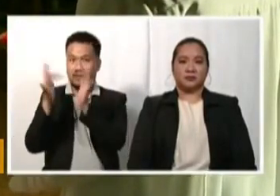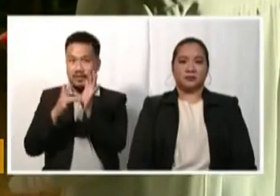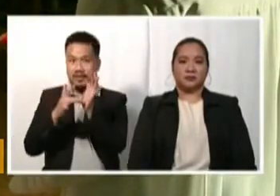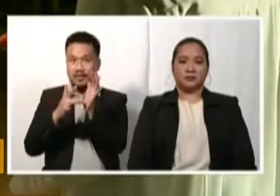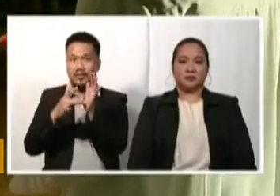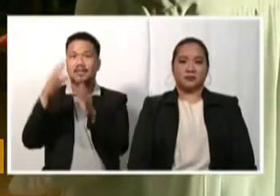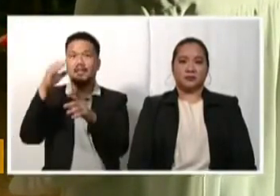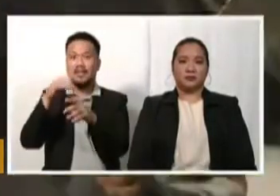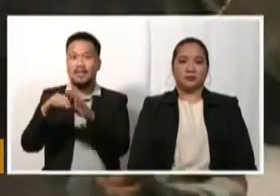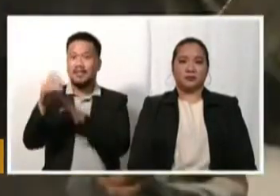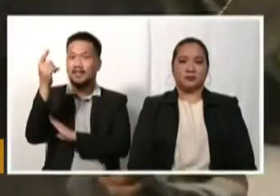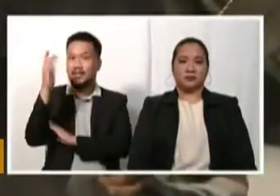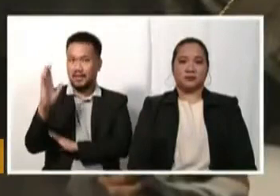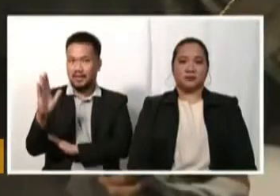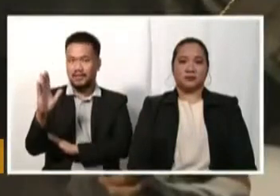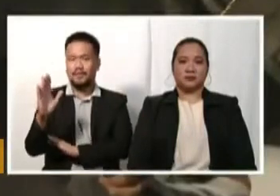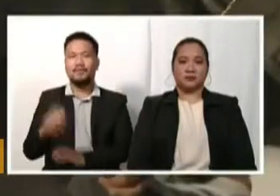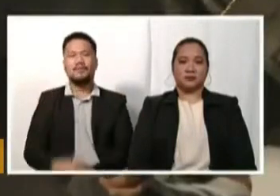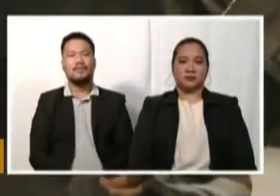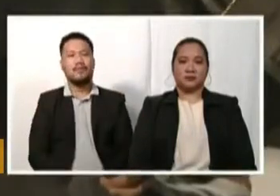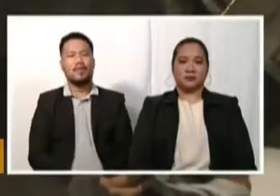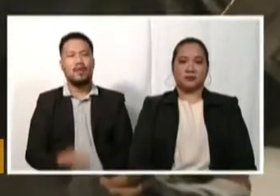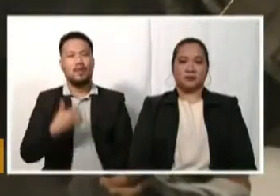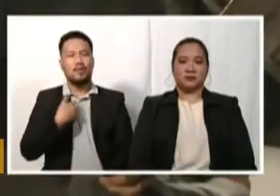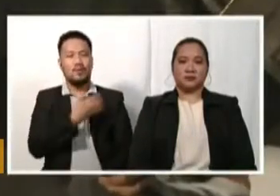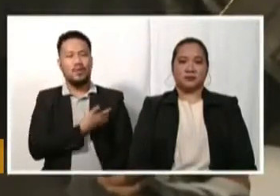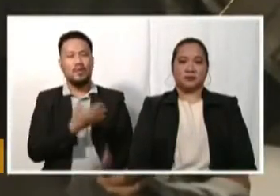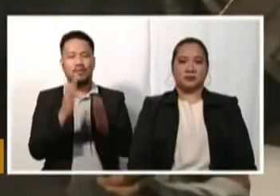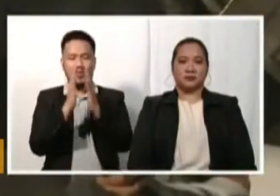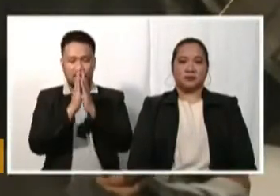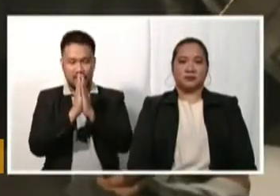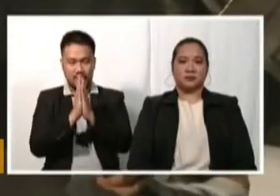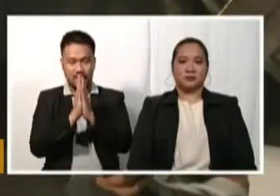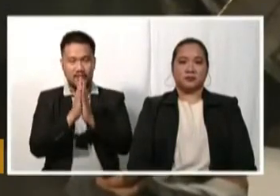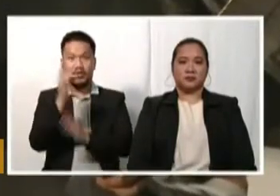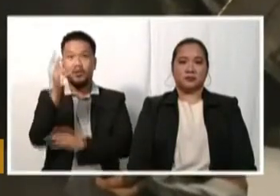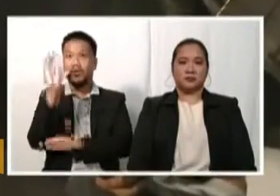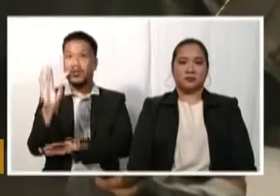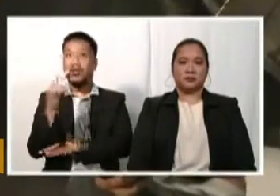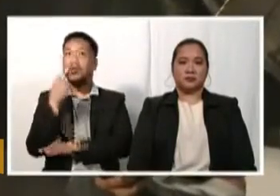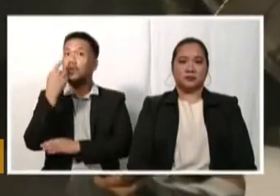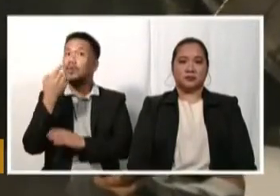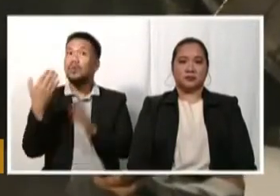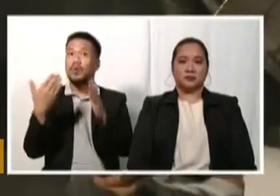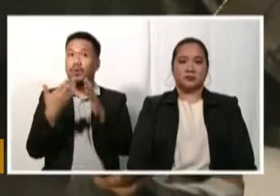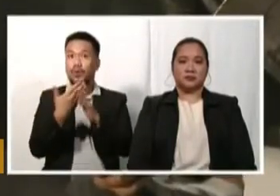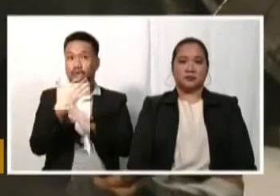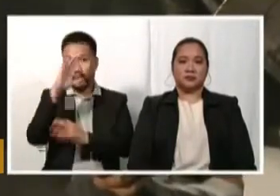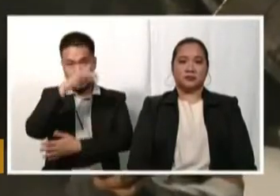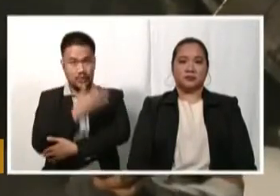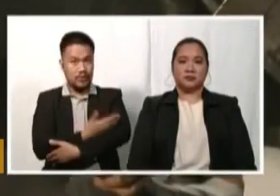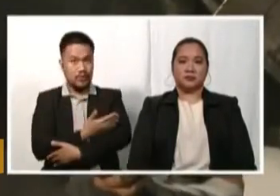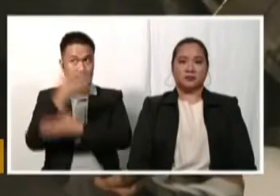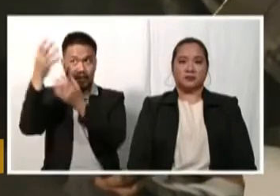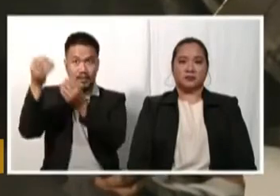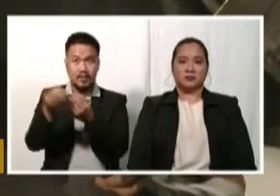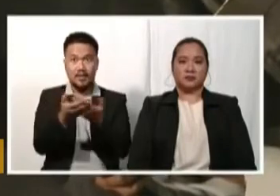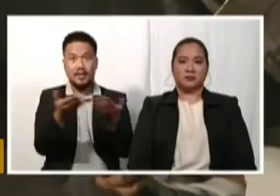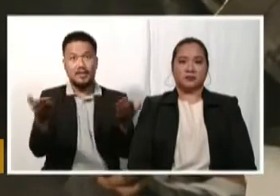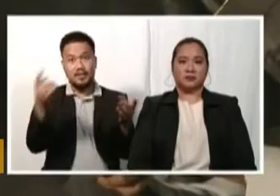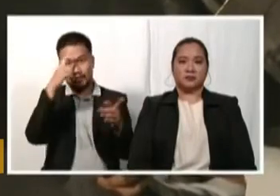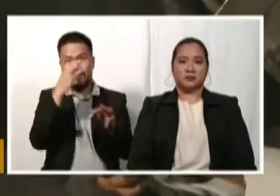Let us pray. O God, who through Your Son bestowed upon the